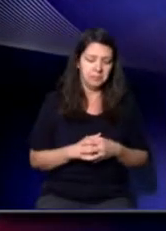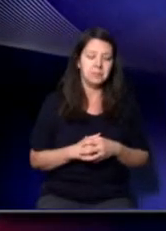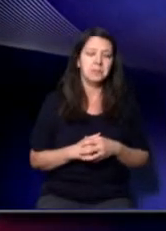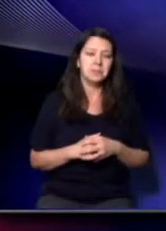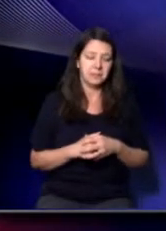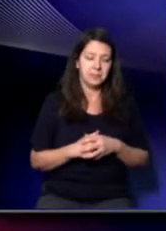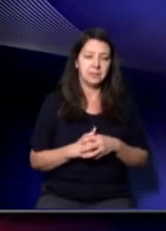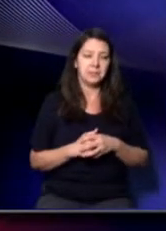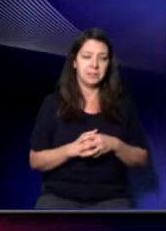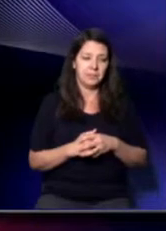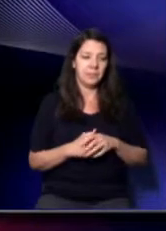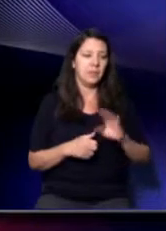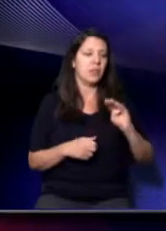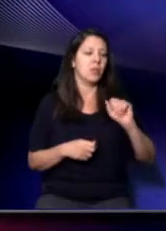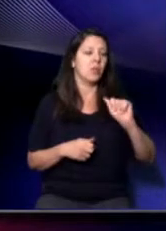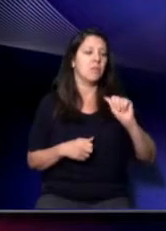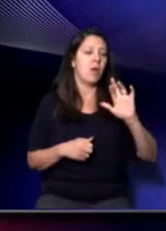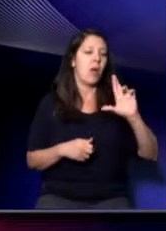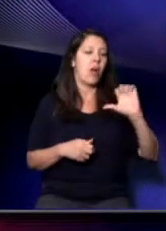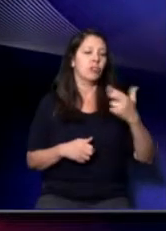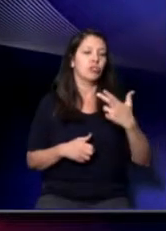fine. Like March 22nd?